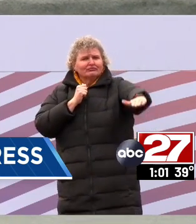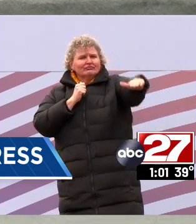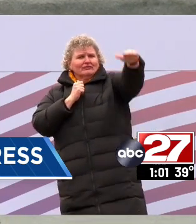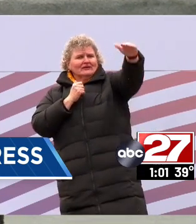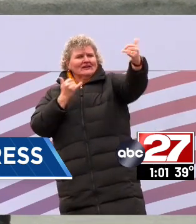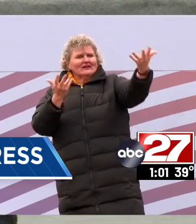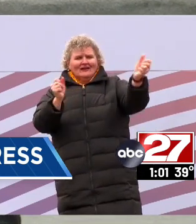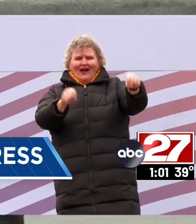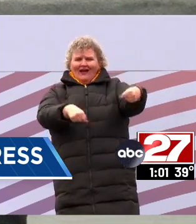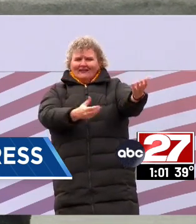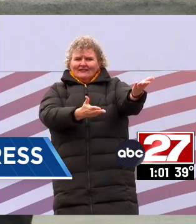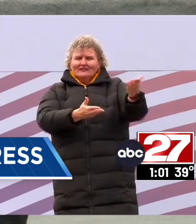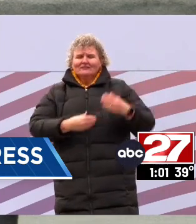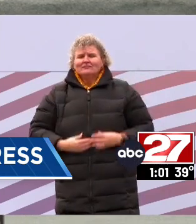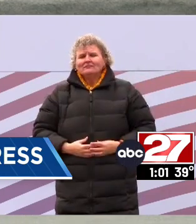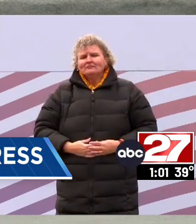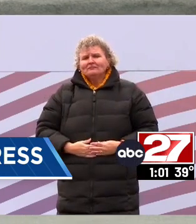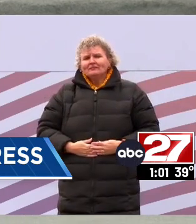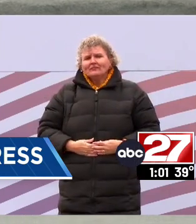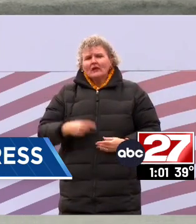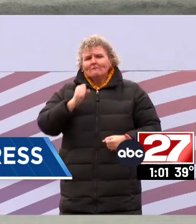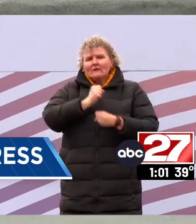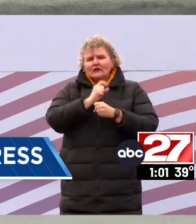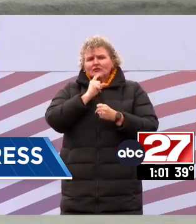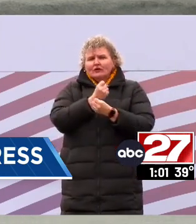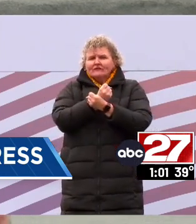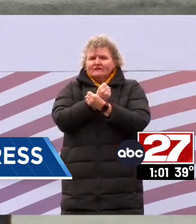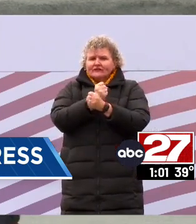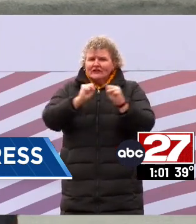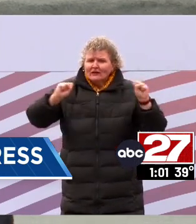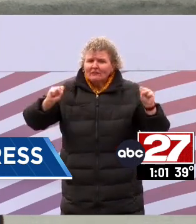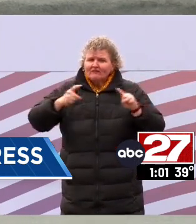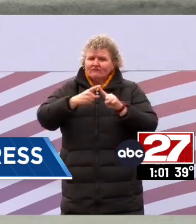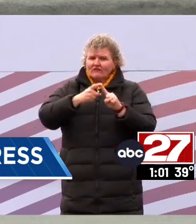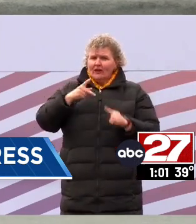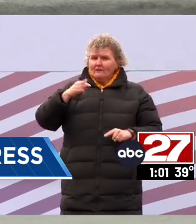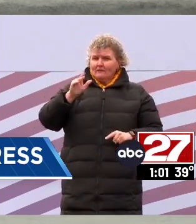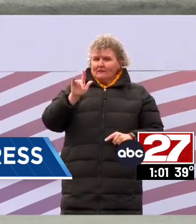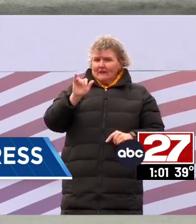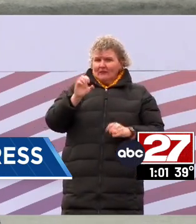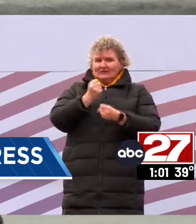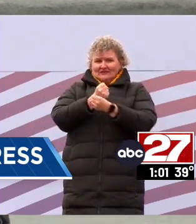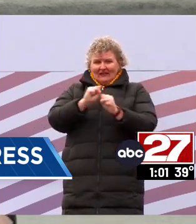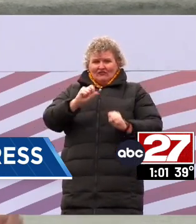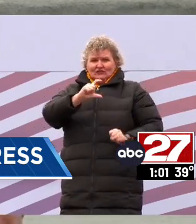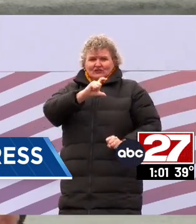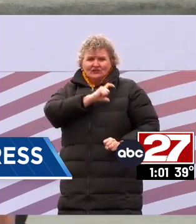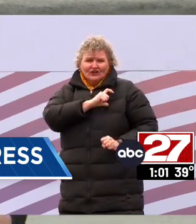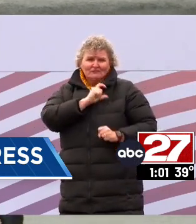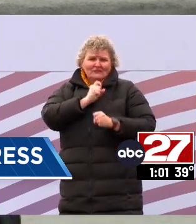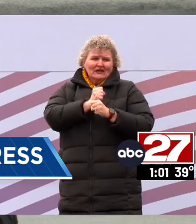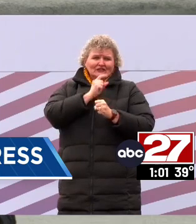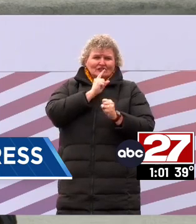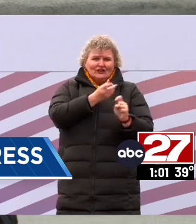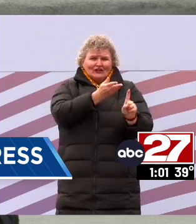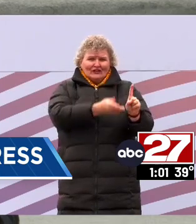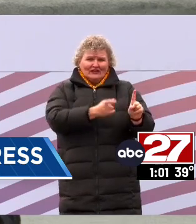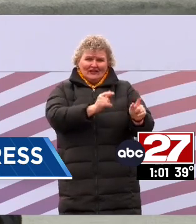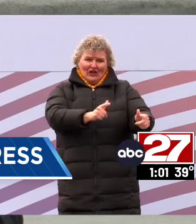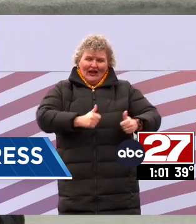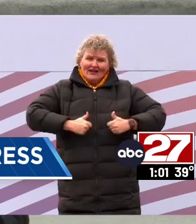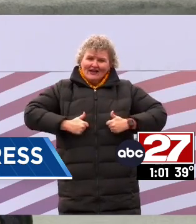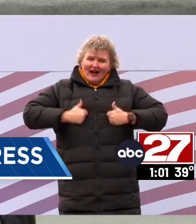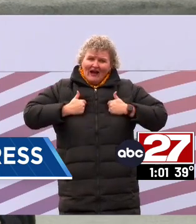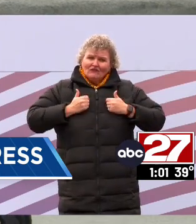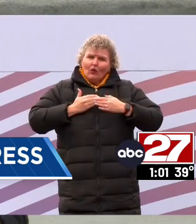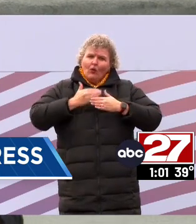The kind of real freedom that comes when we invest in public safety to make sure she lives past her 18th birthday.